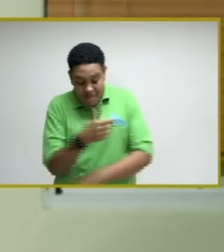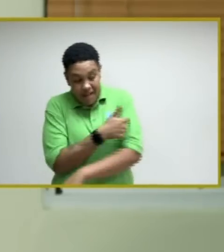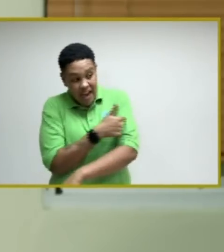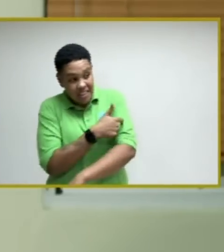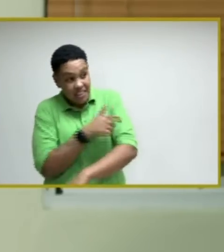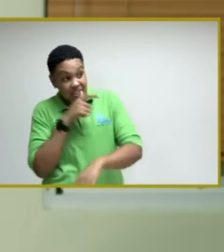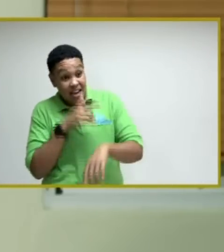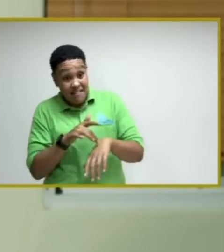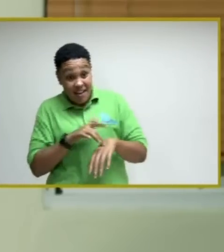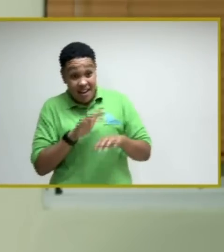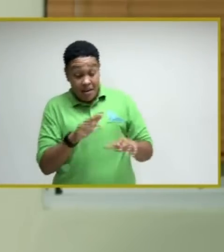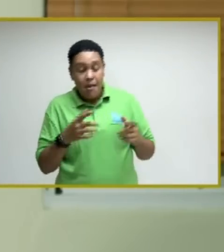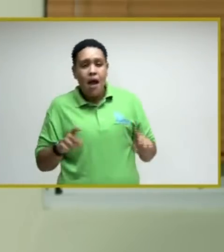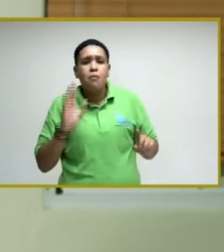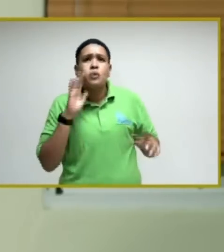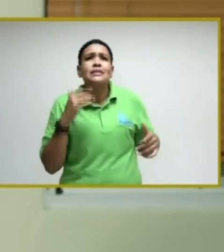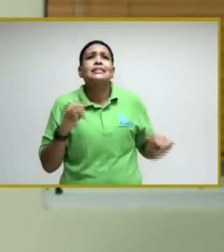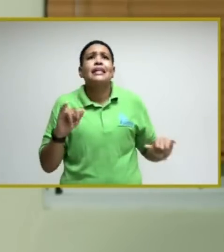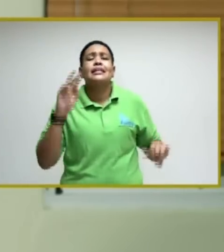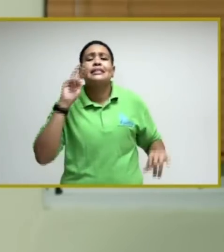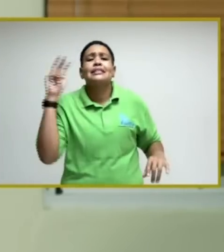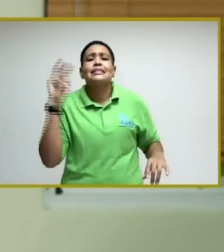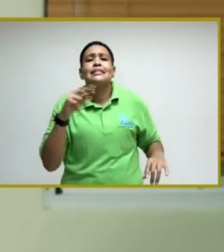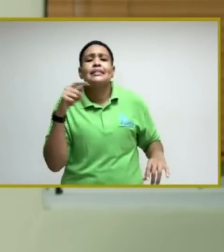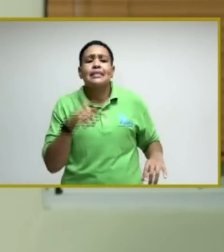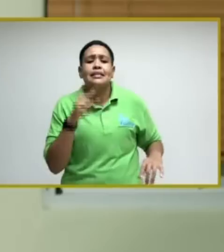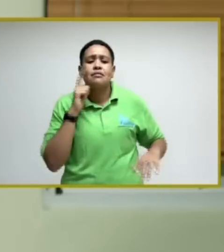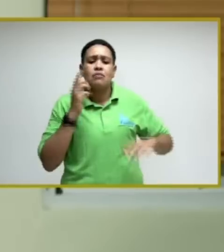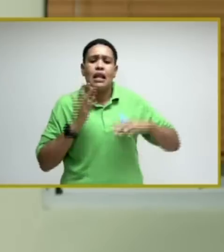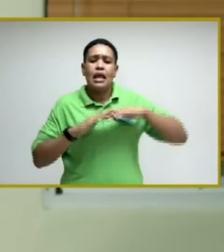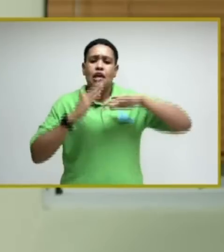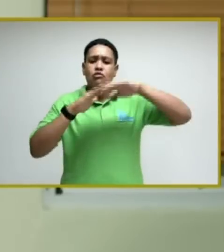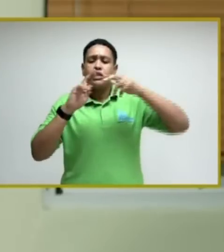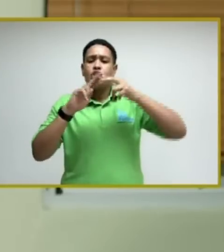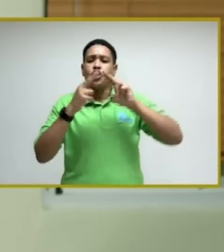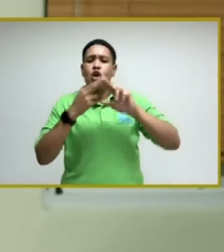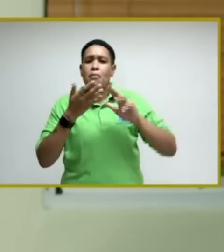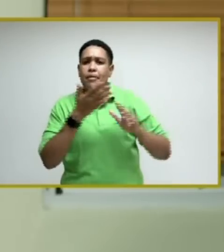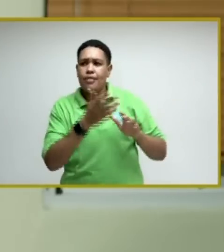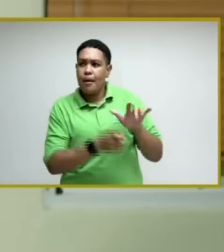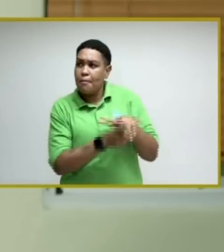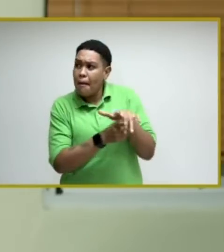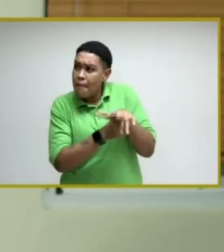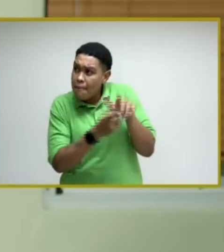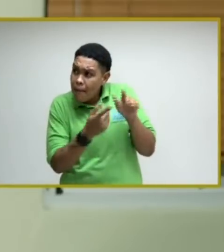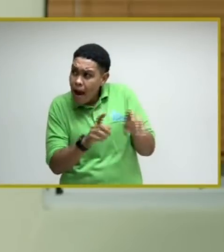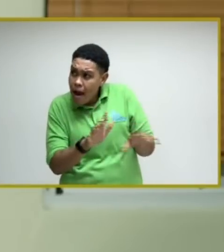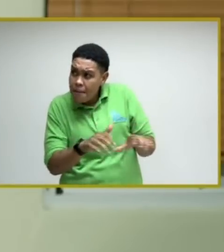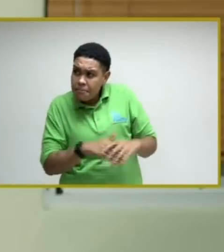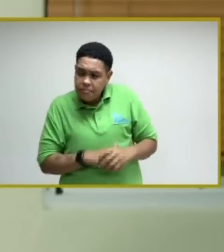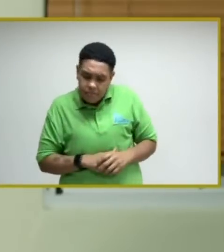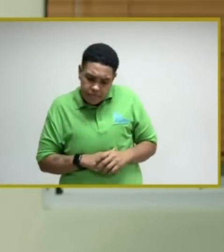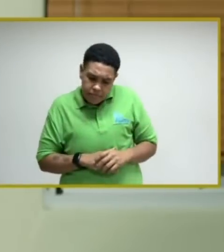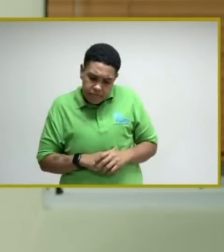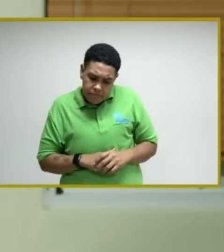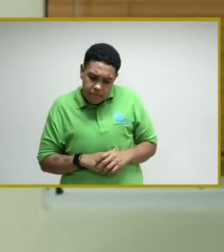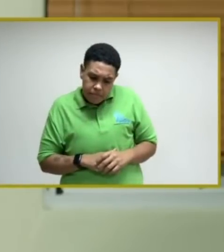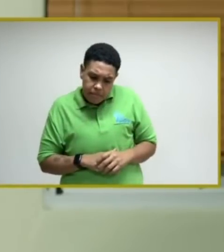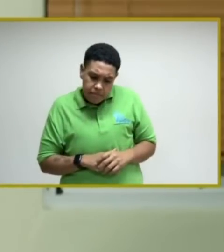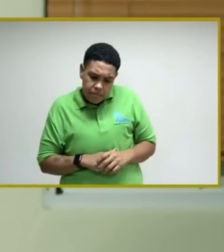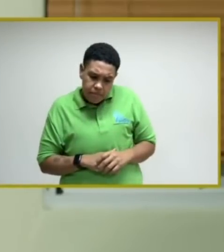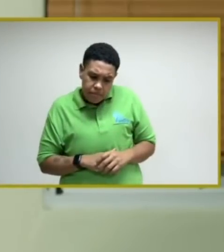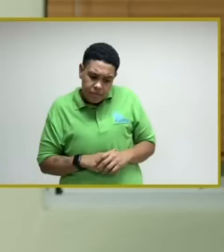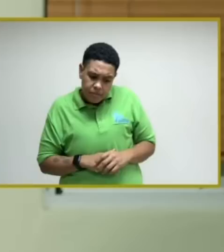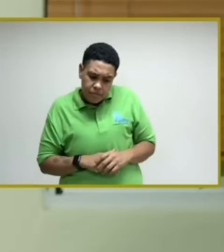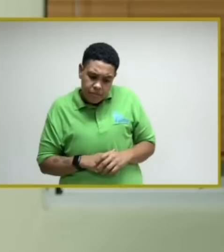vaccination and would still be seeing increase in the number of cases. And this just, is showing